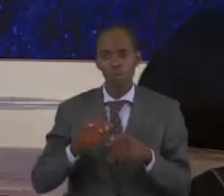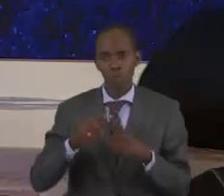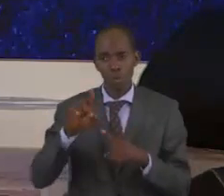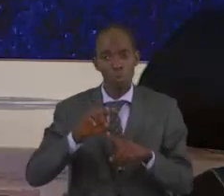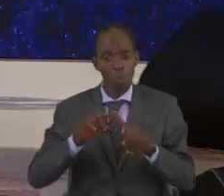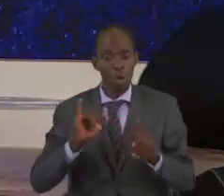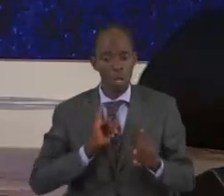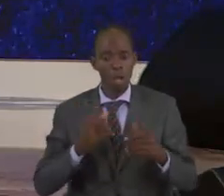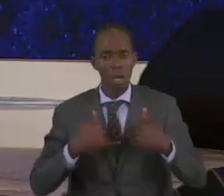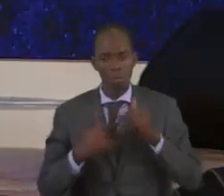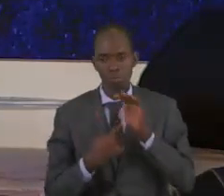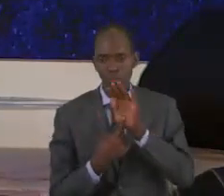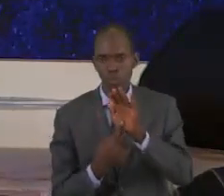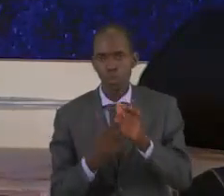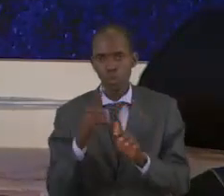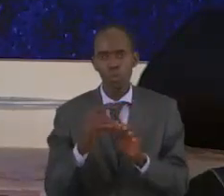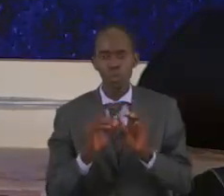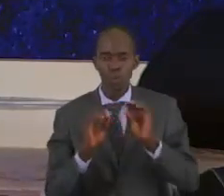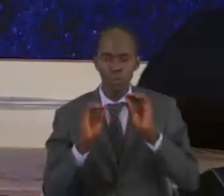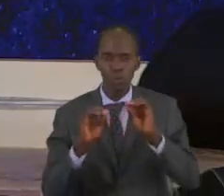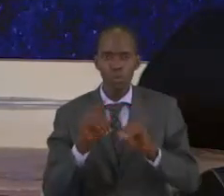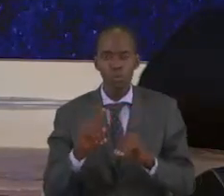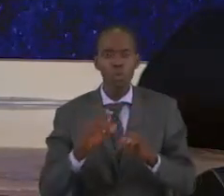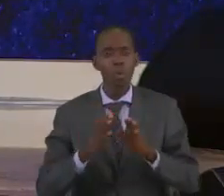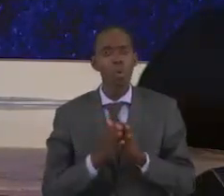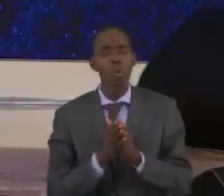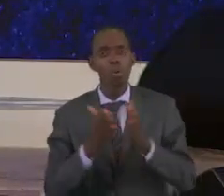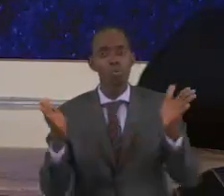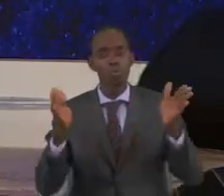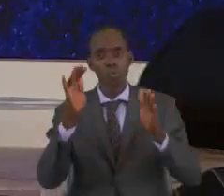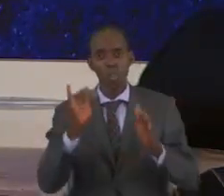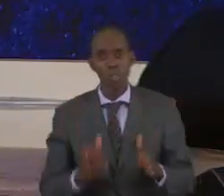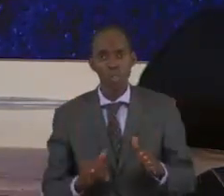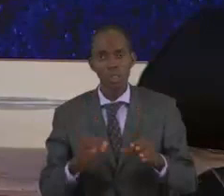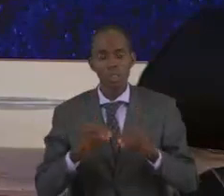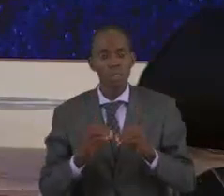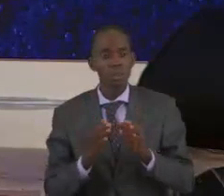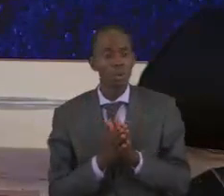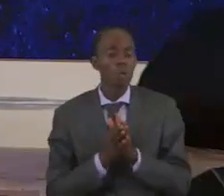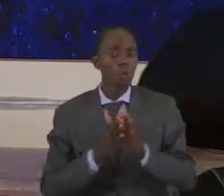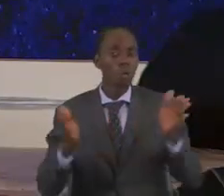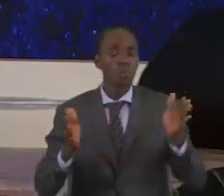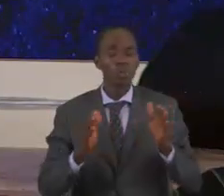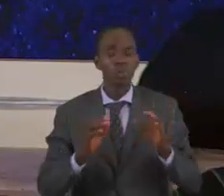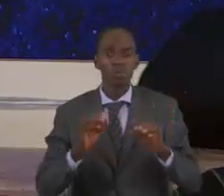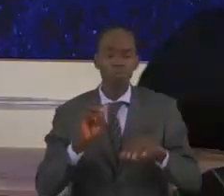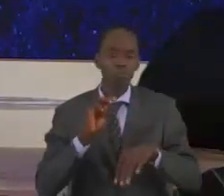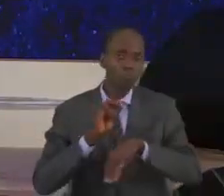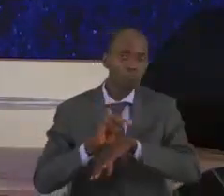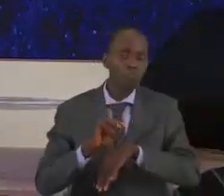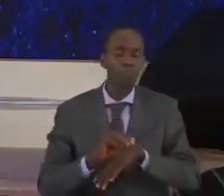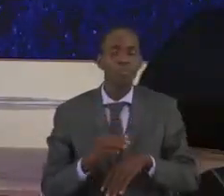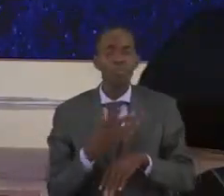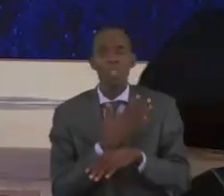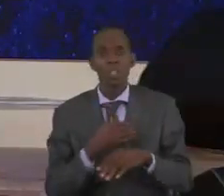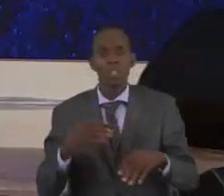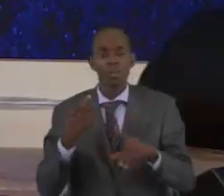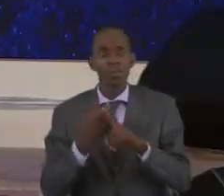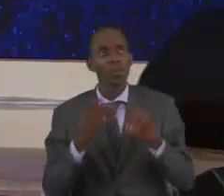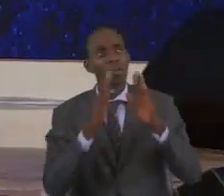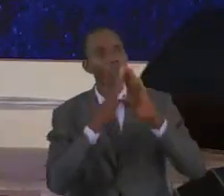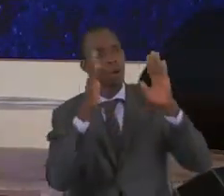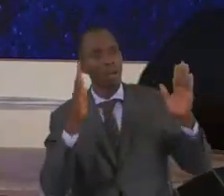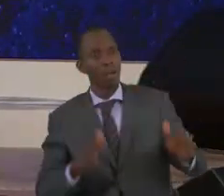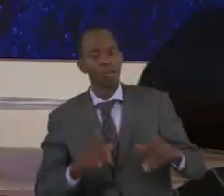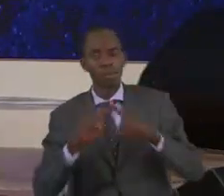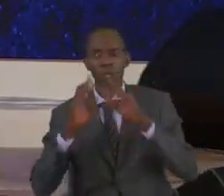you and I've taught you publicly, in public ministration, and privately from house to